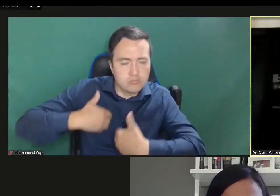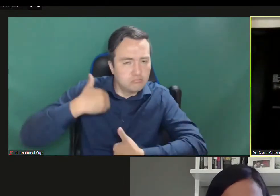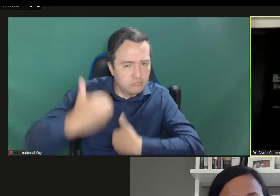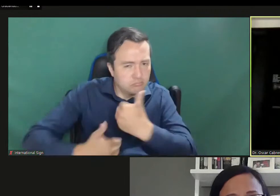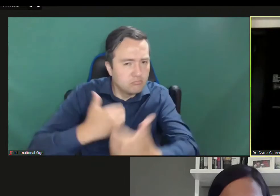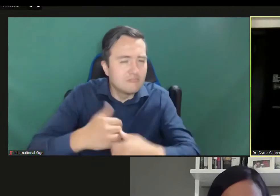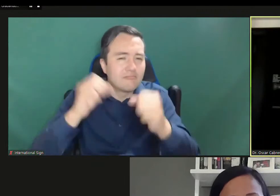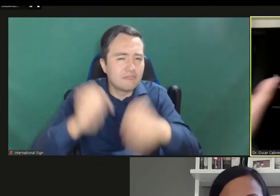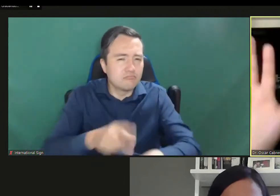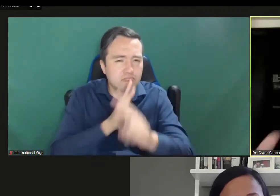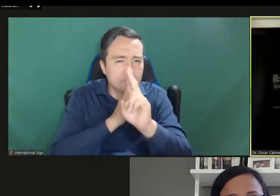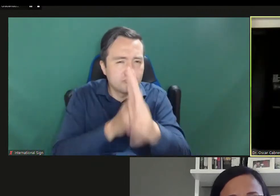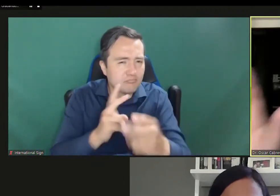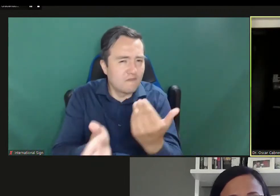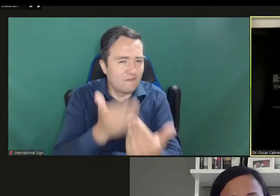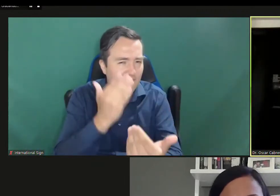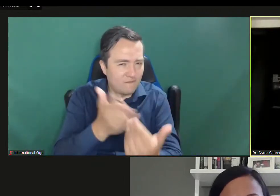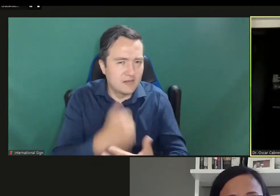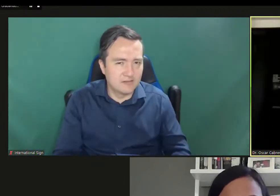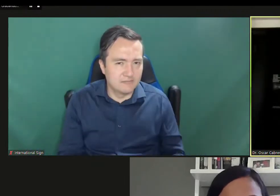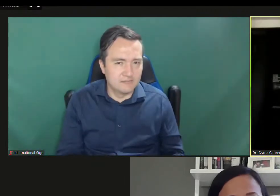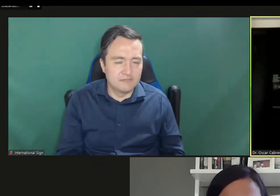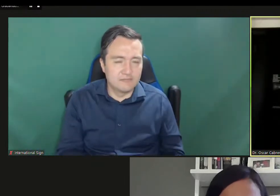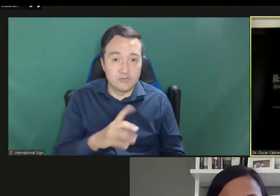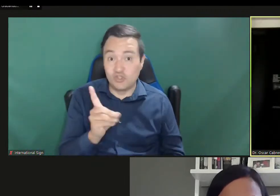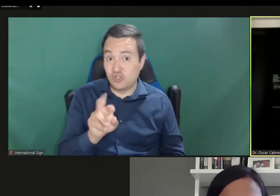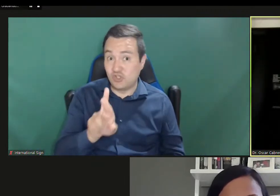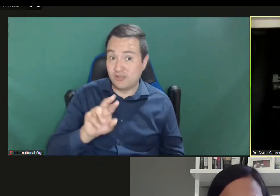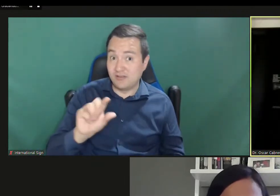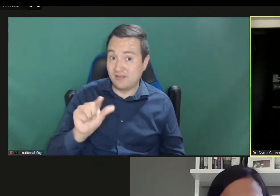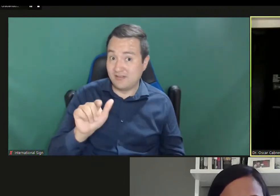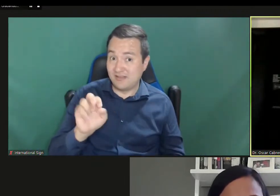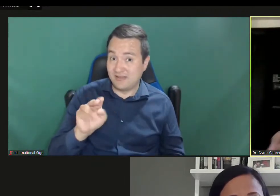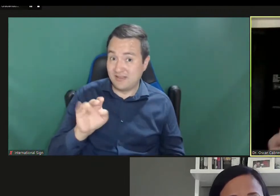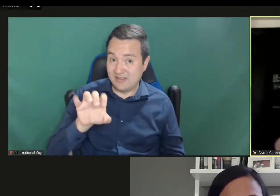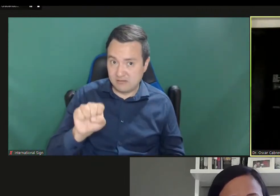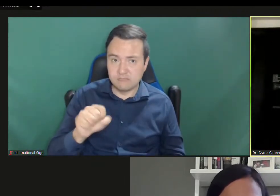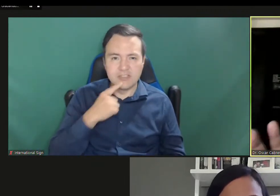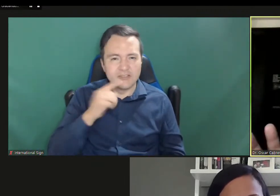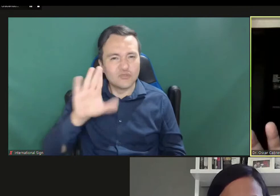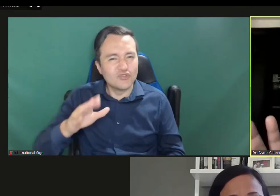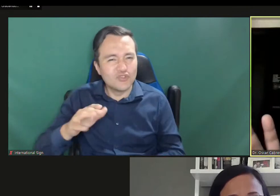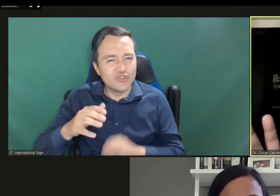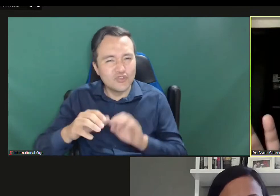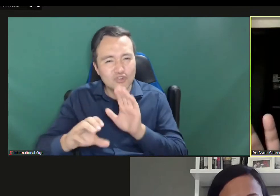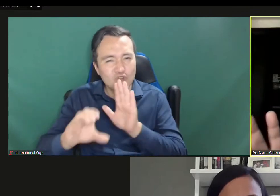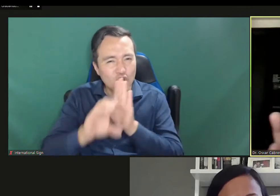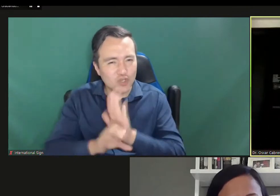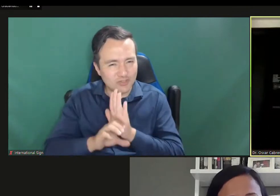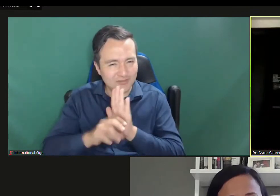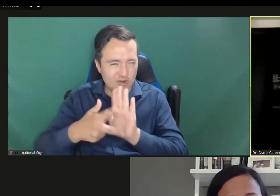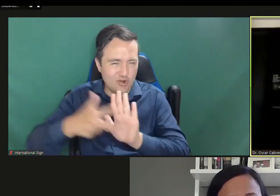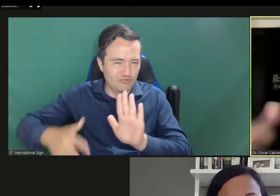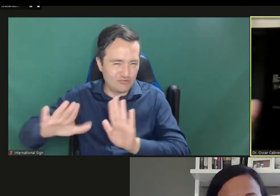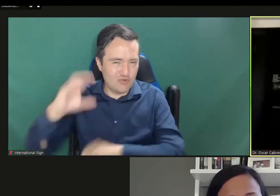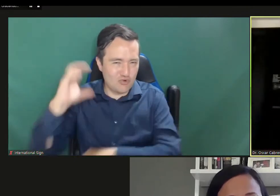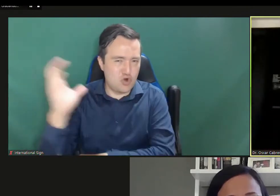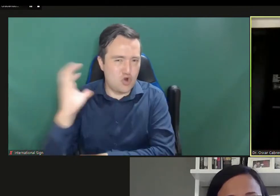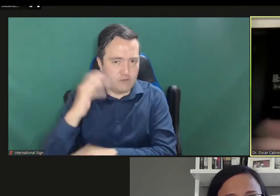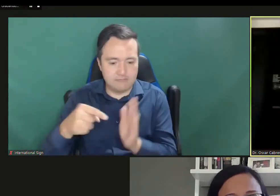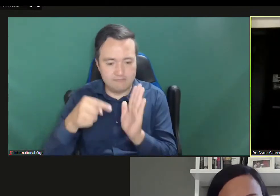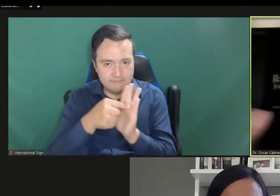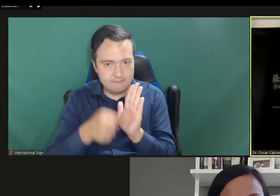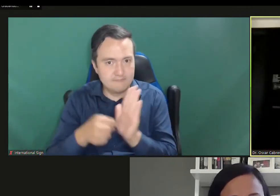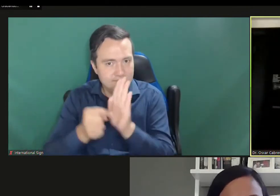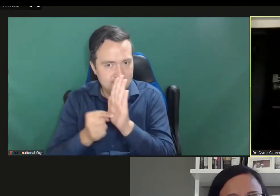answer industry's arguments, and that's really quite easily done. We heard just about the Colombian